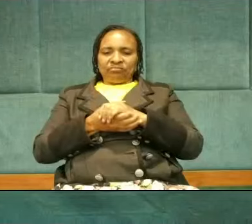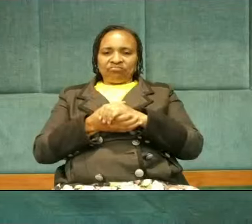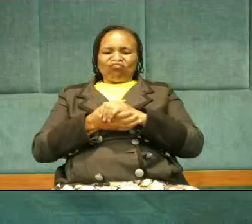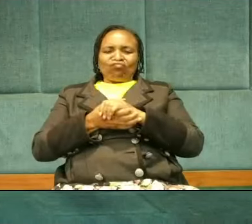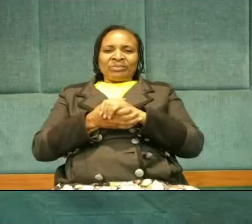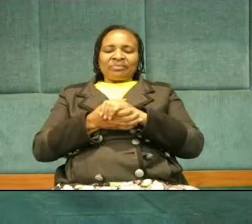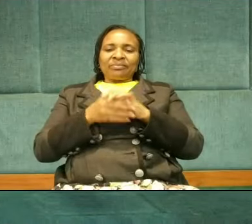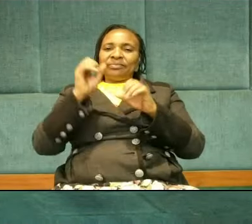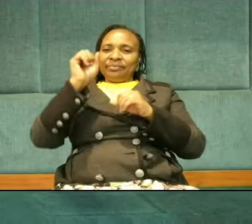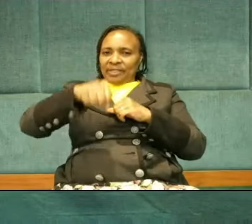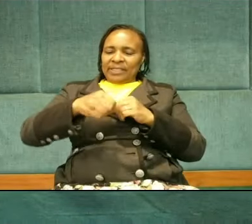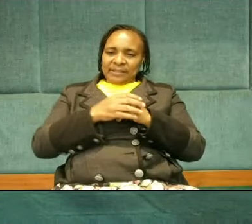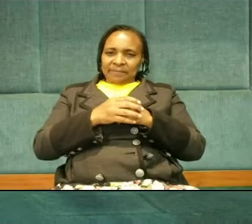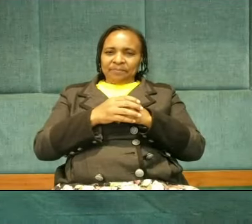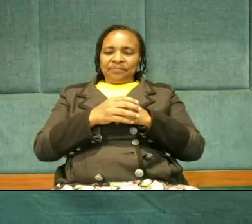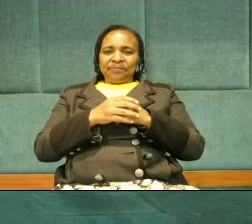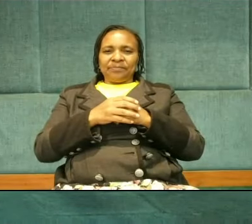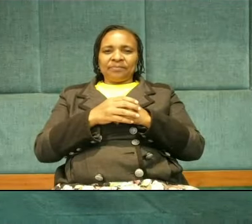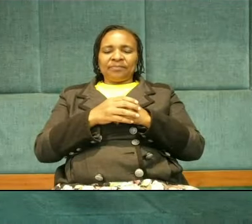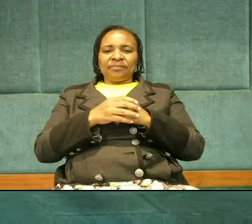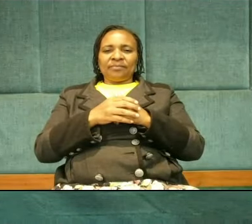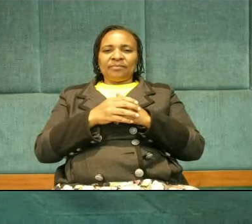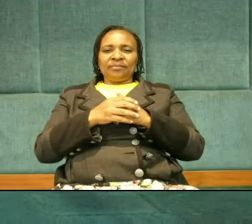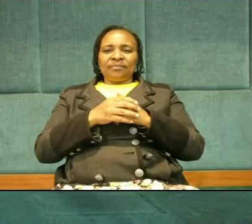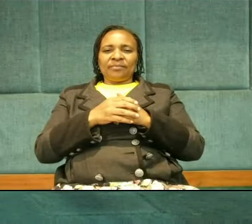Yes, Winston?